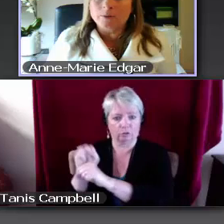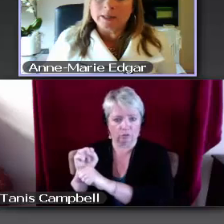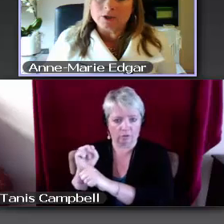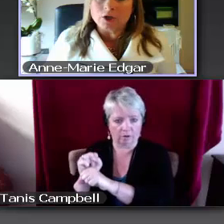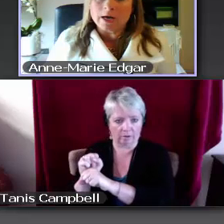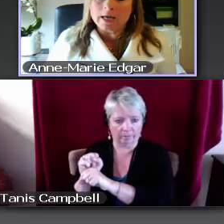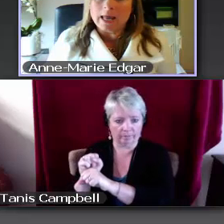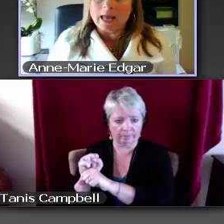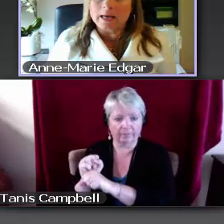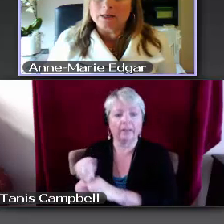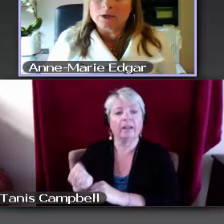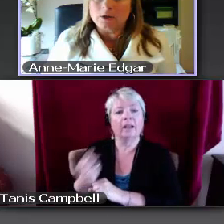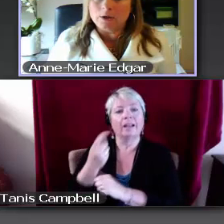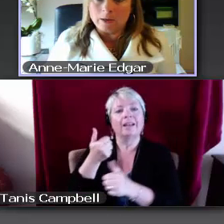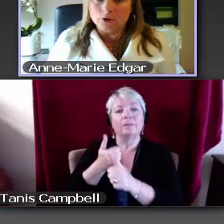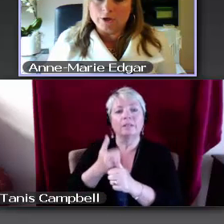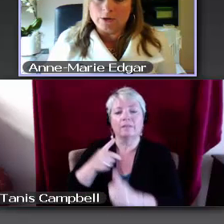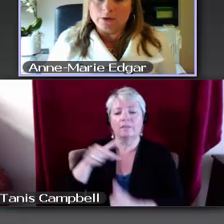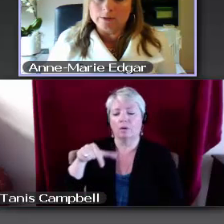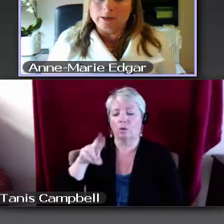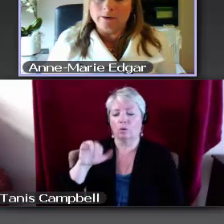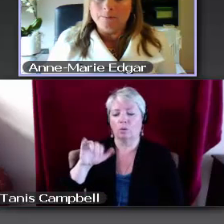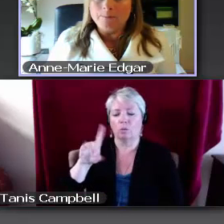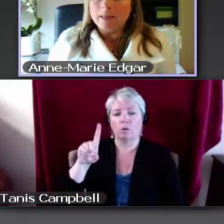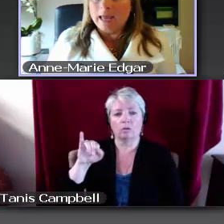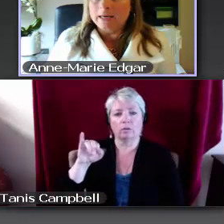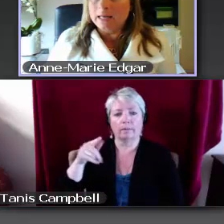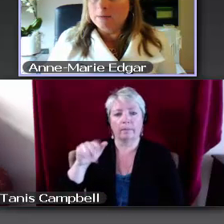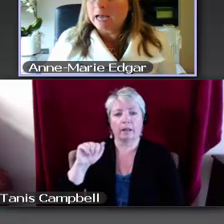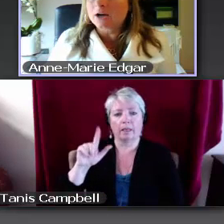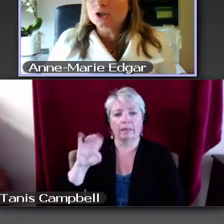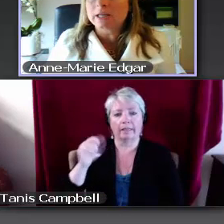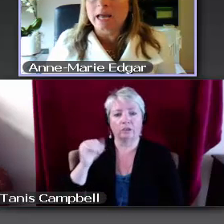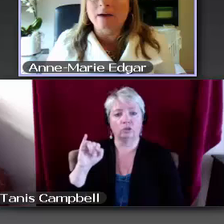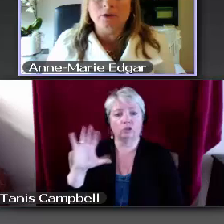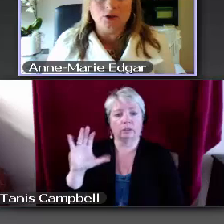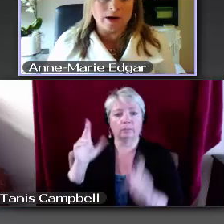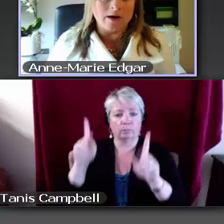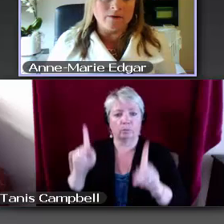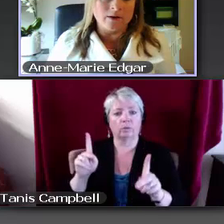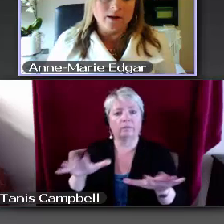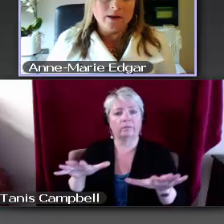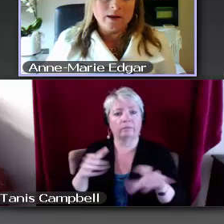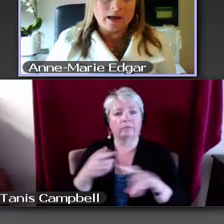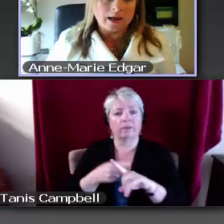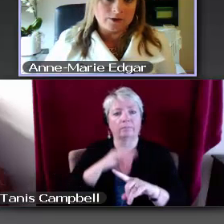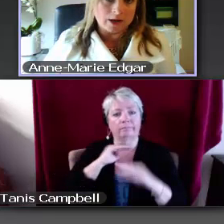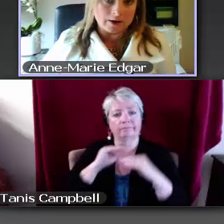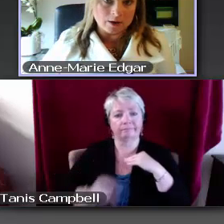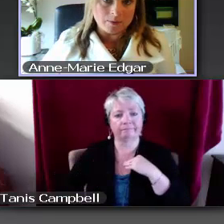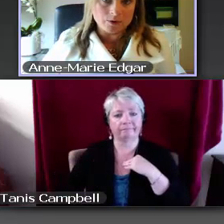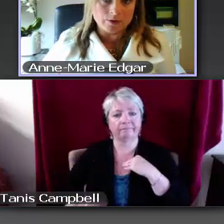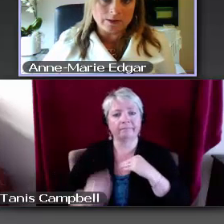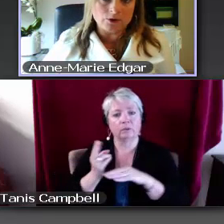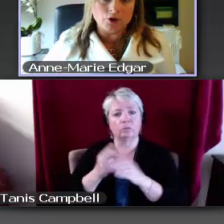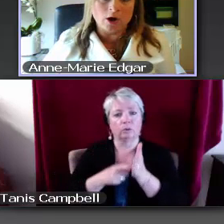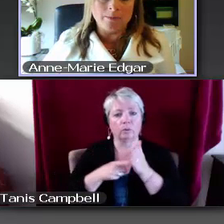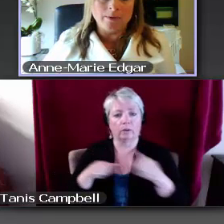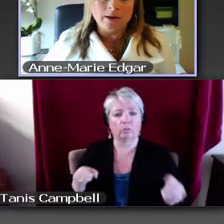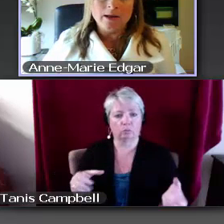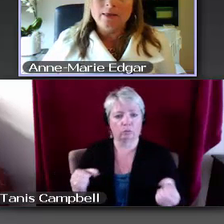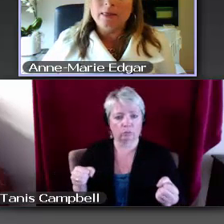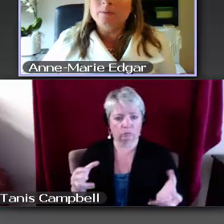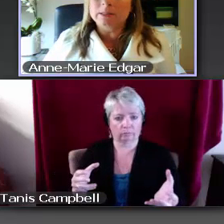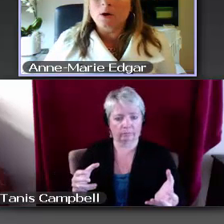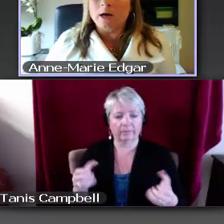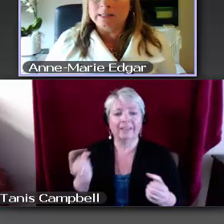a quadriplegic and a wheelchair user, and he was actually having to travel and commute to his